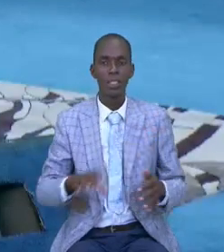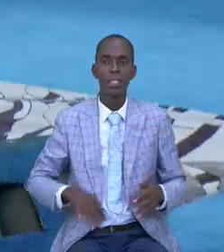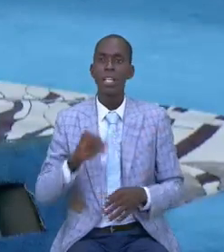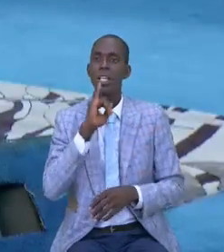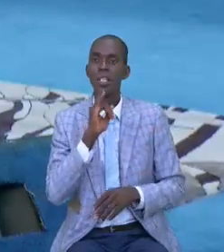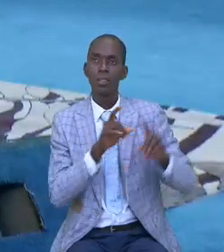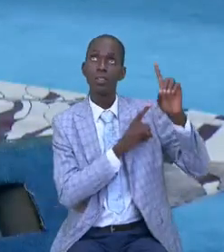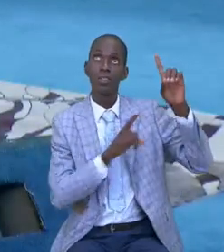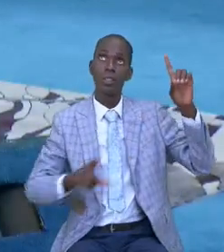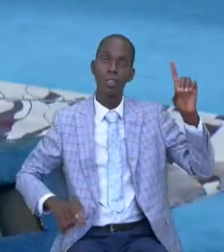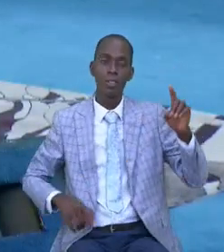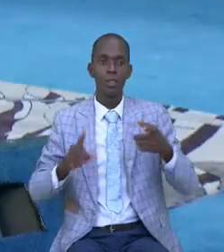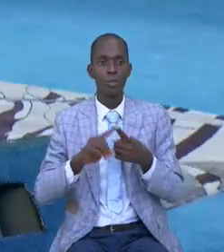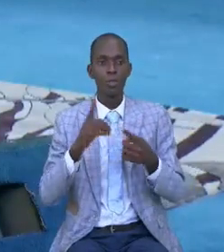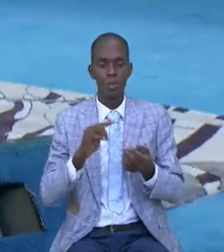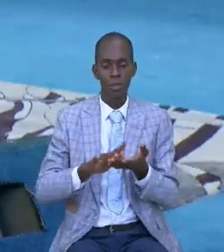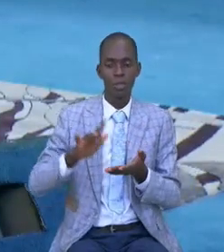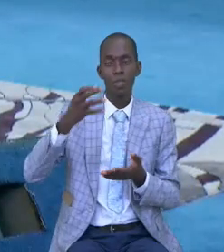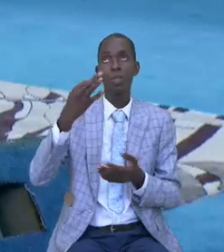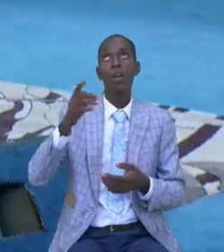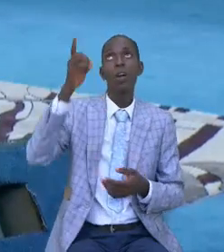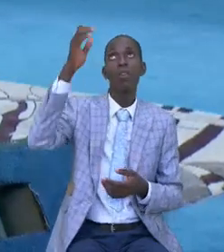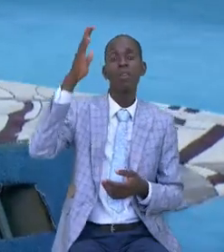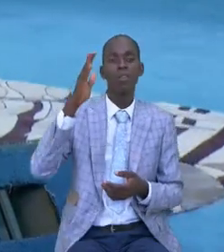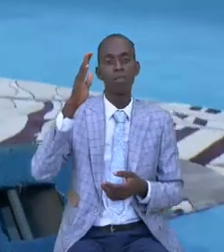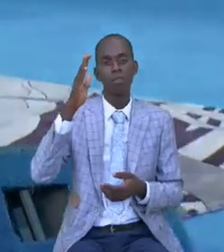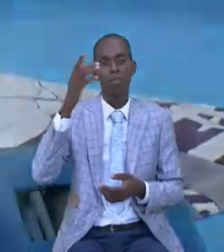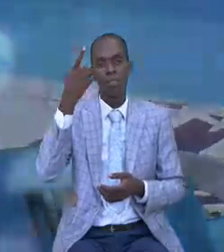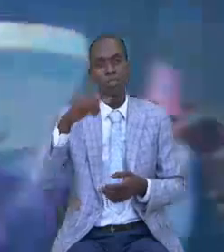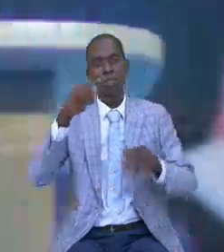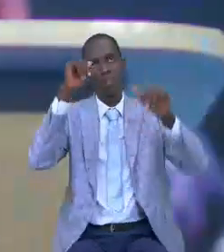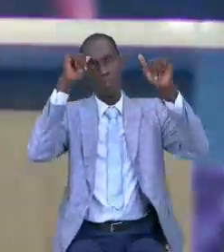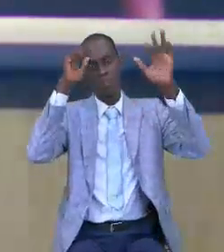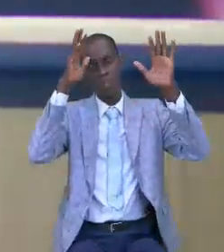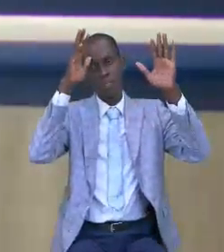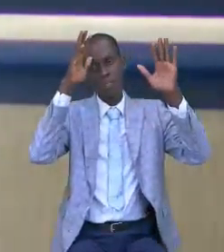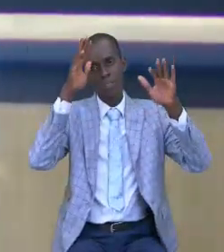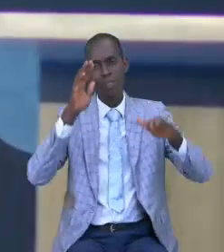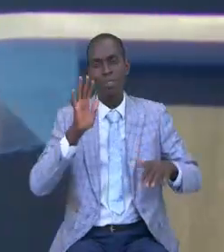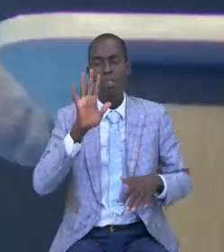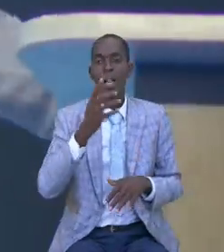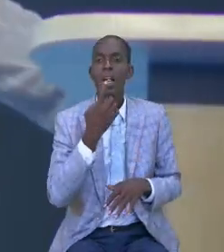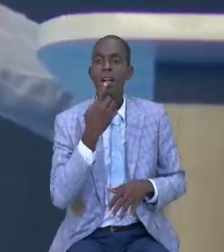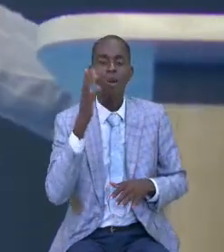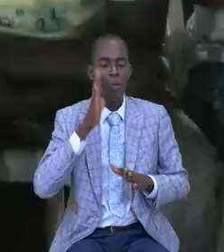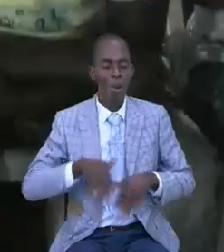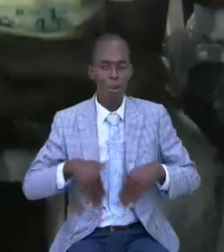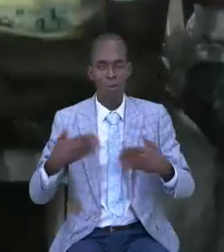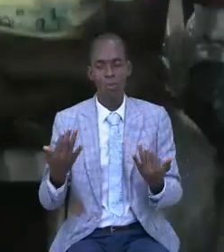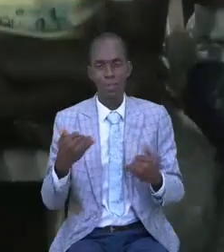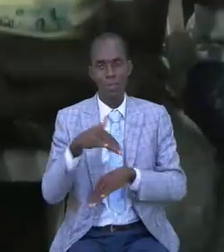is Lord, to the glory of God the Father. Your tongue will confess